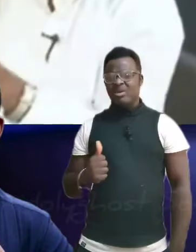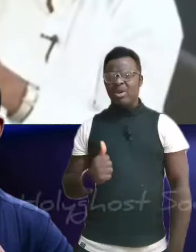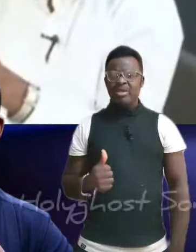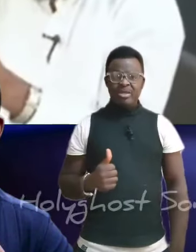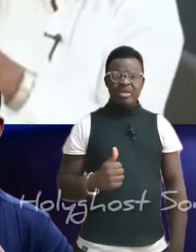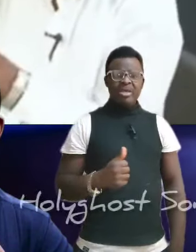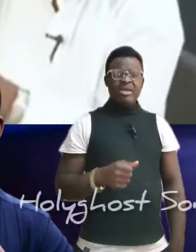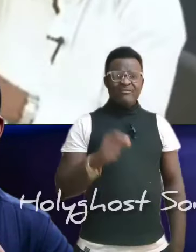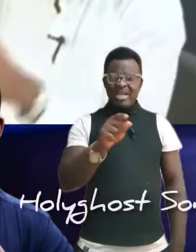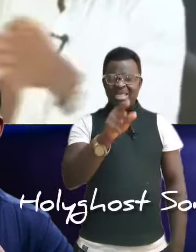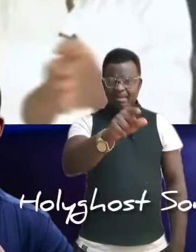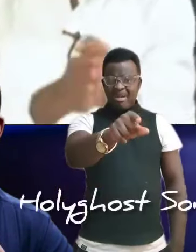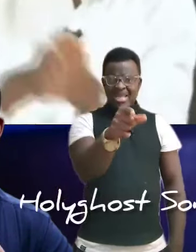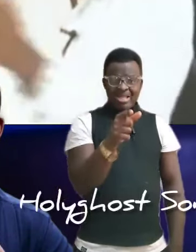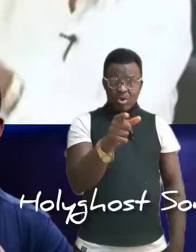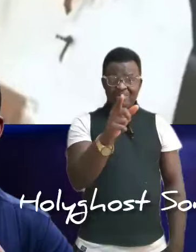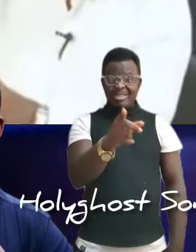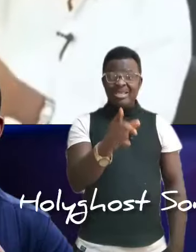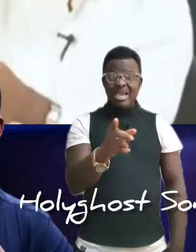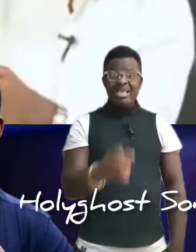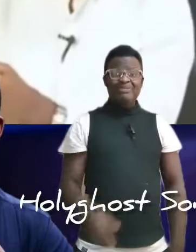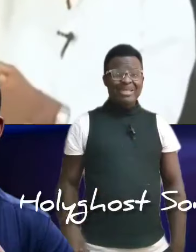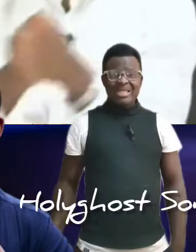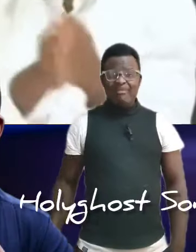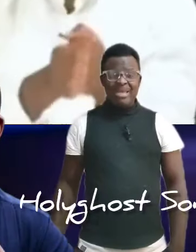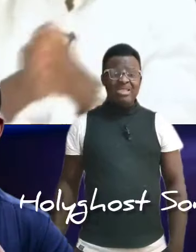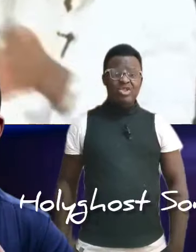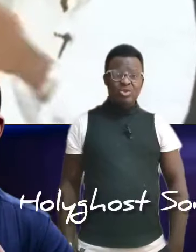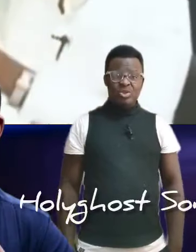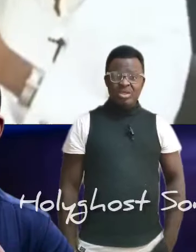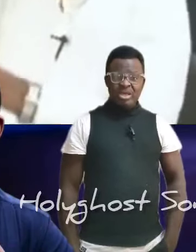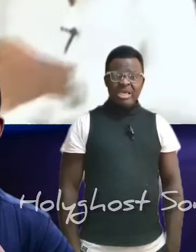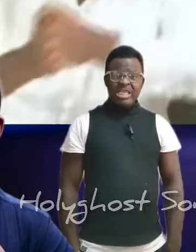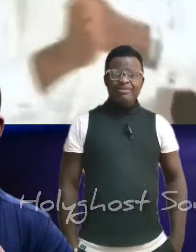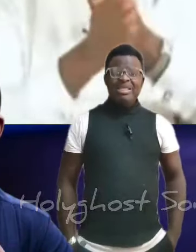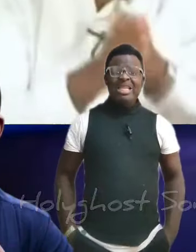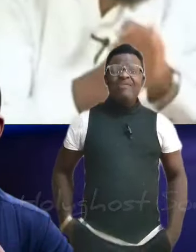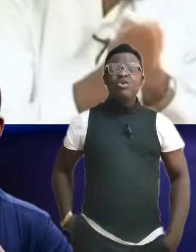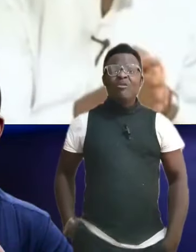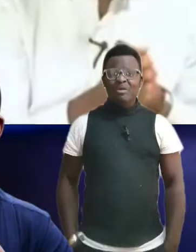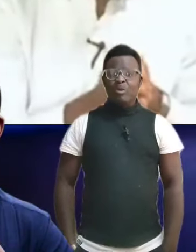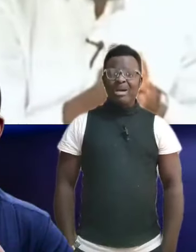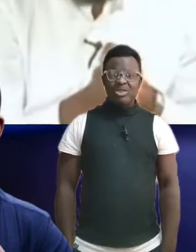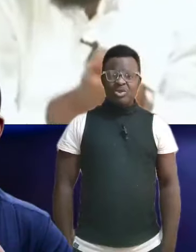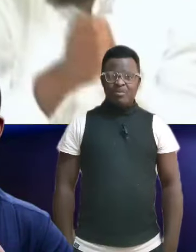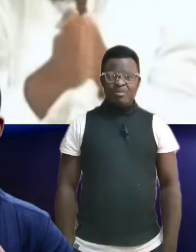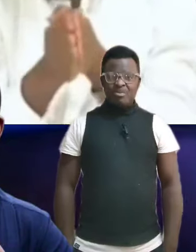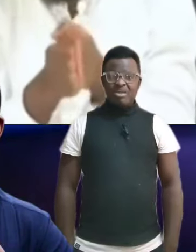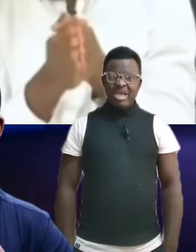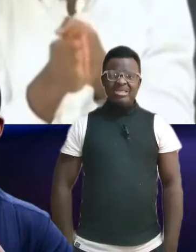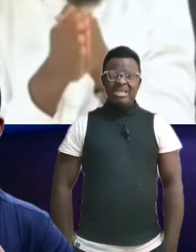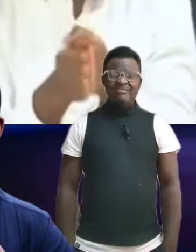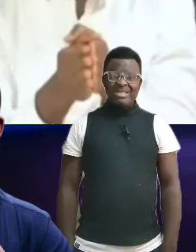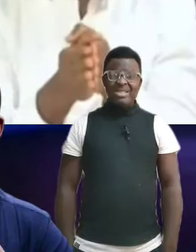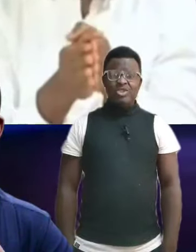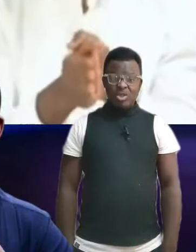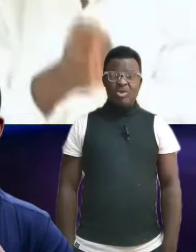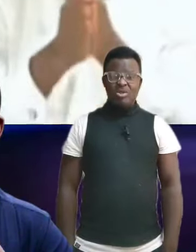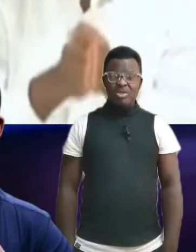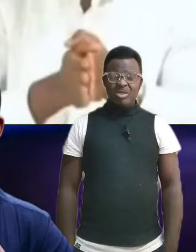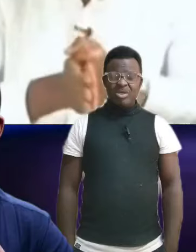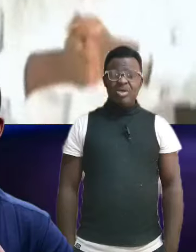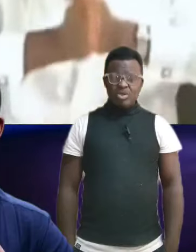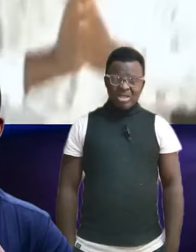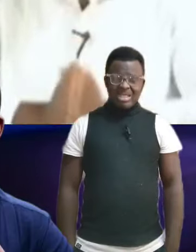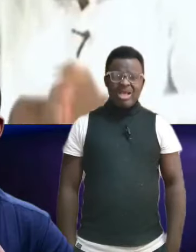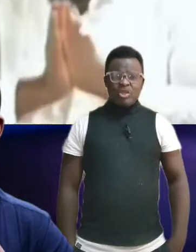anybody have an issue with a protest to end bad governance? Is it that they want bad governance to continue? I don't understand these guys.